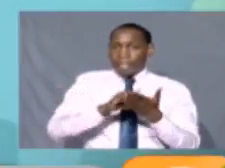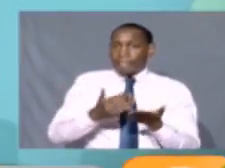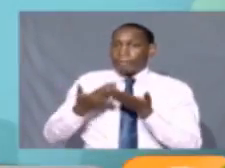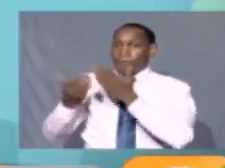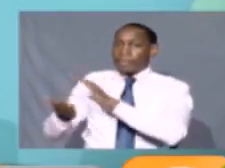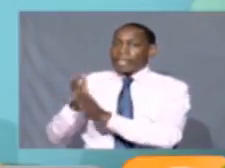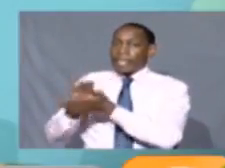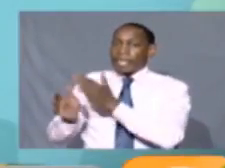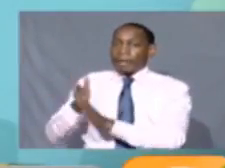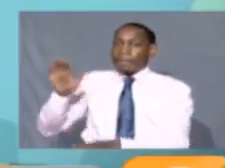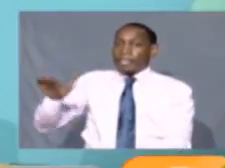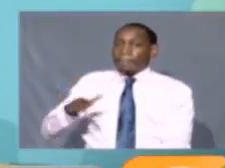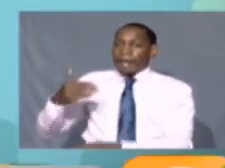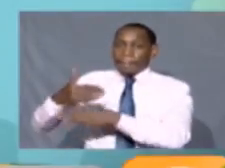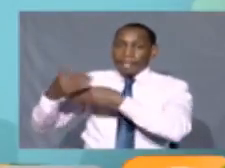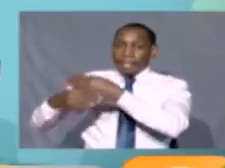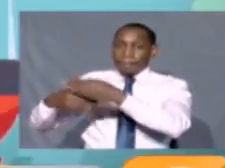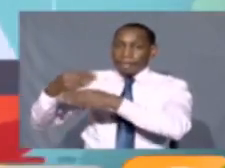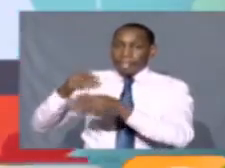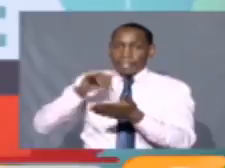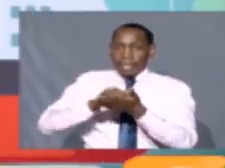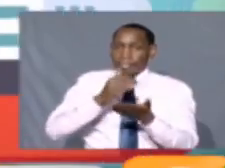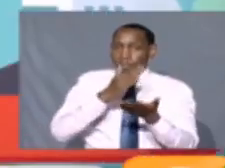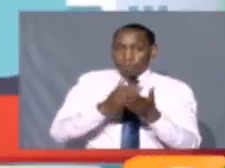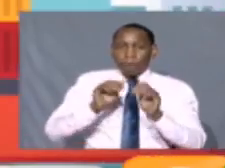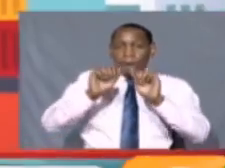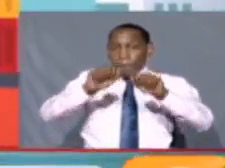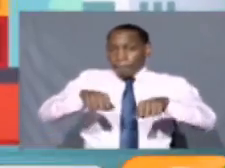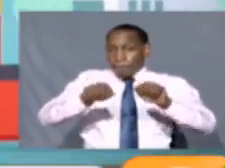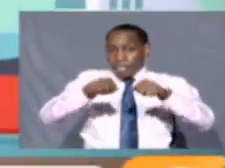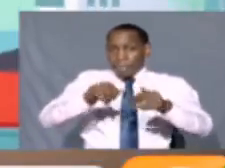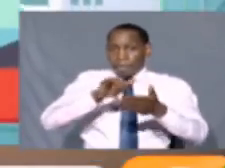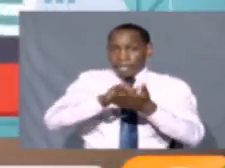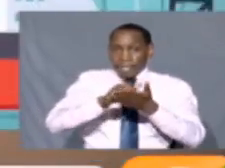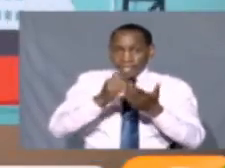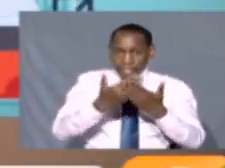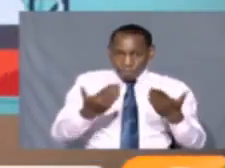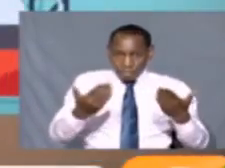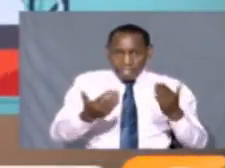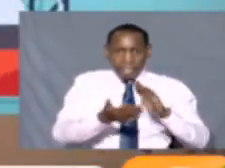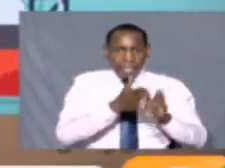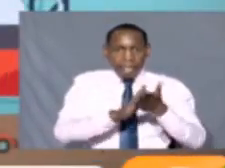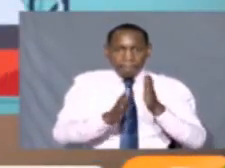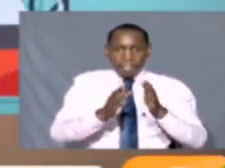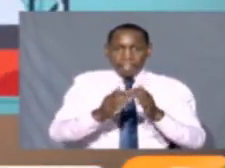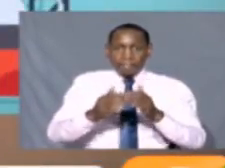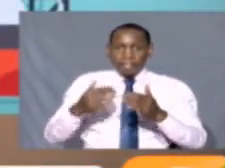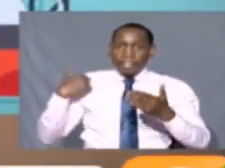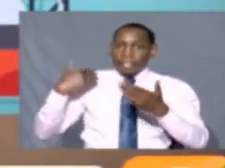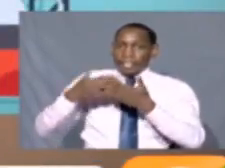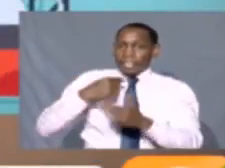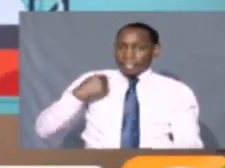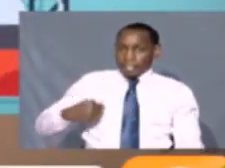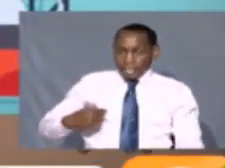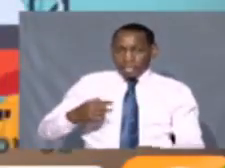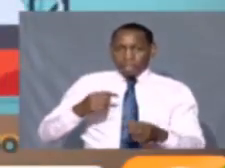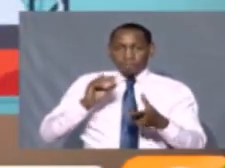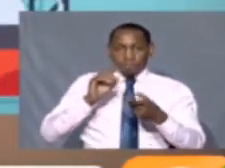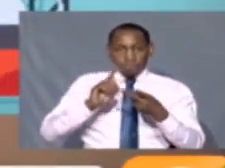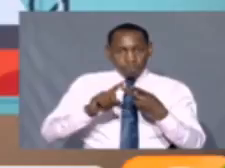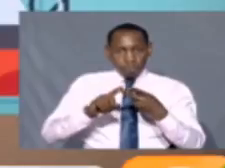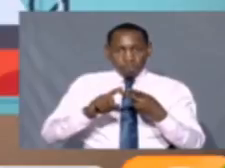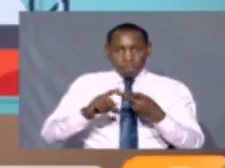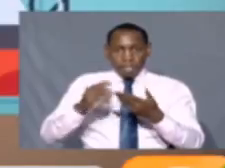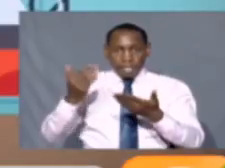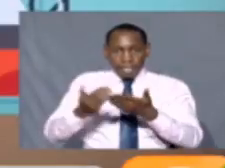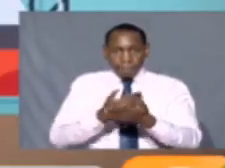empty at Parliament buildings. That in fact there is a possibility the container was empty from the port of origin or was stripped